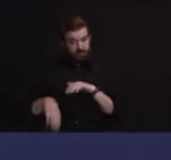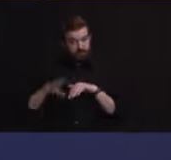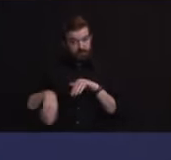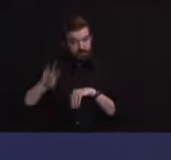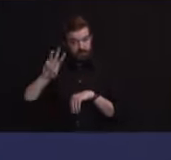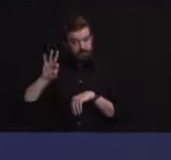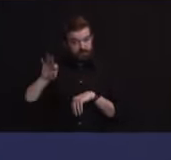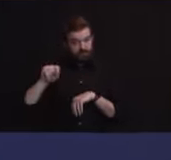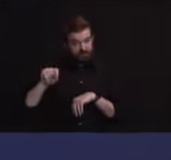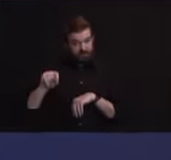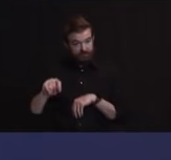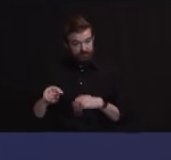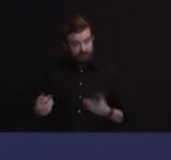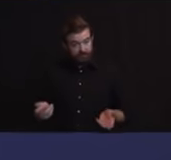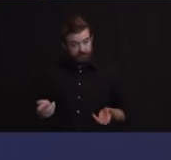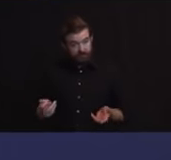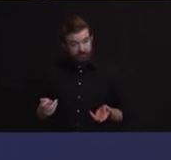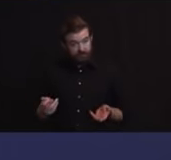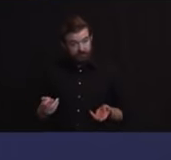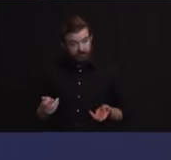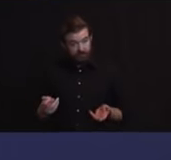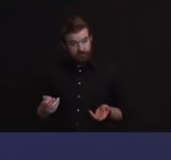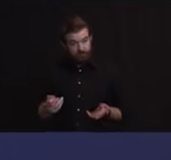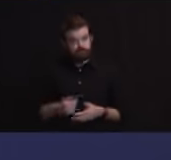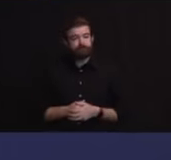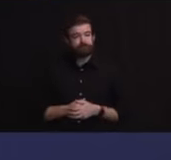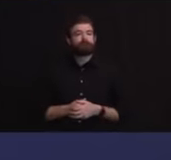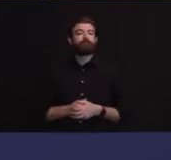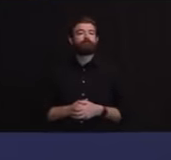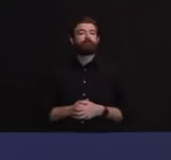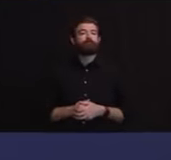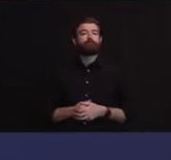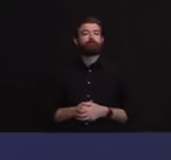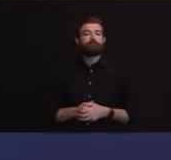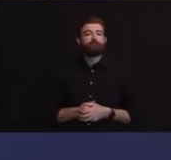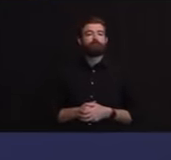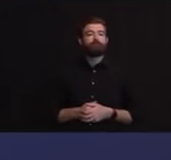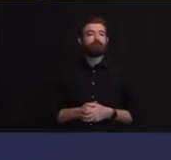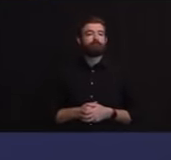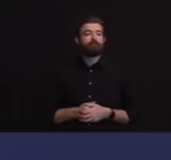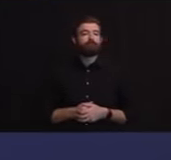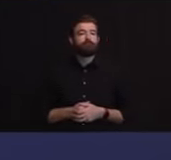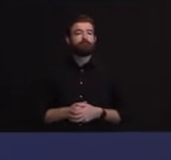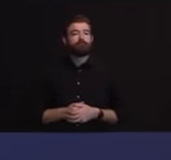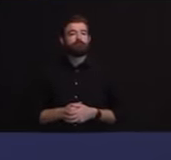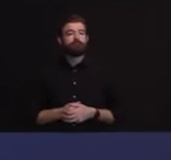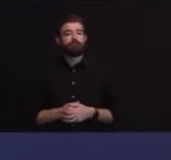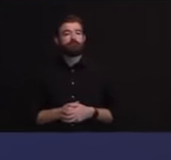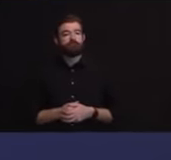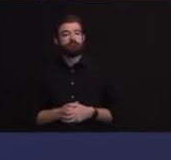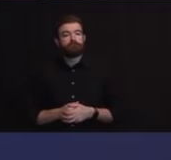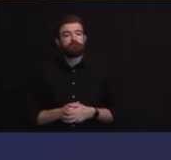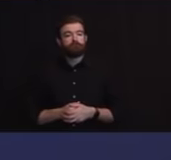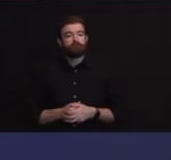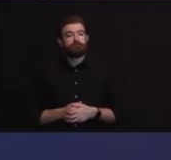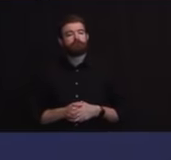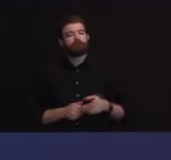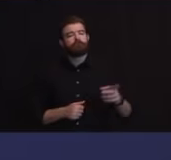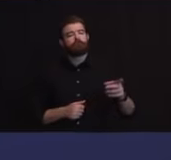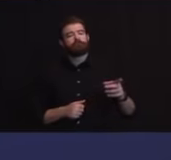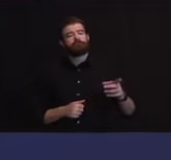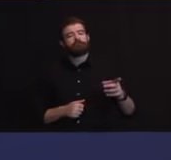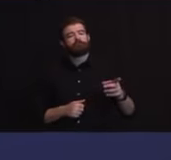devil is in the detail here. Is there any thickness of partition, or does it have to be a certain number of